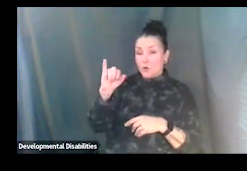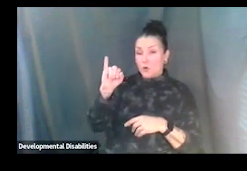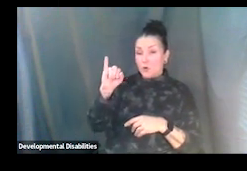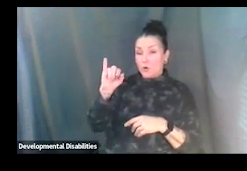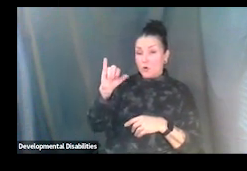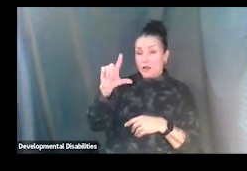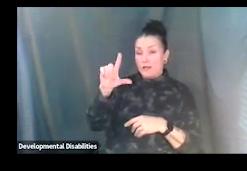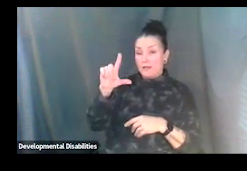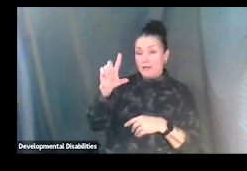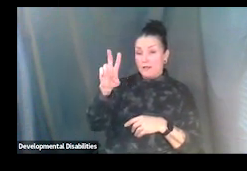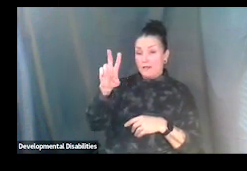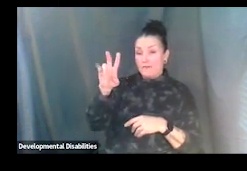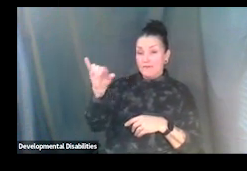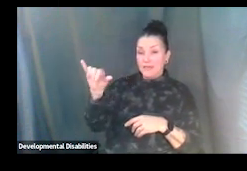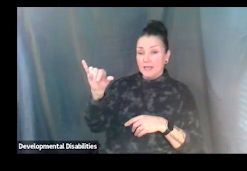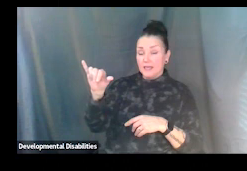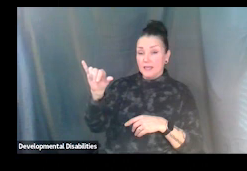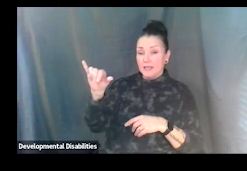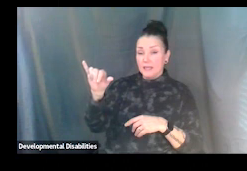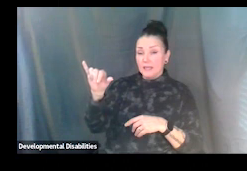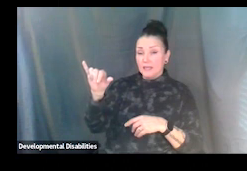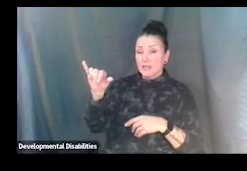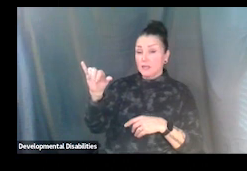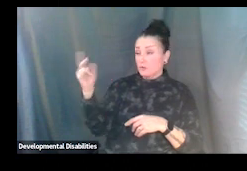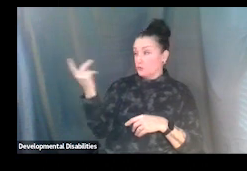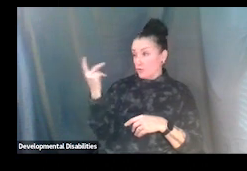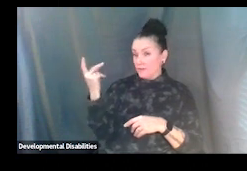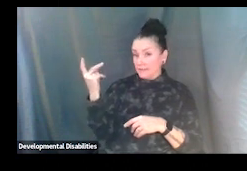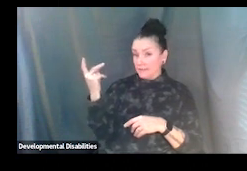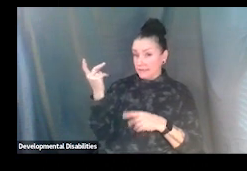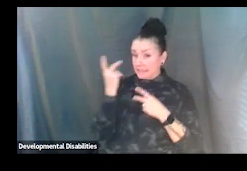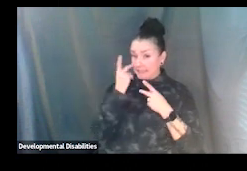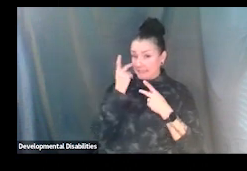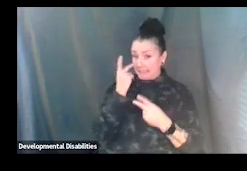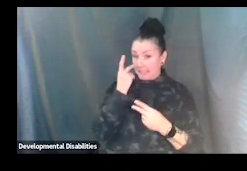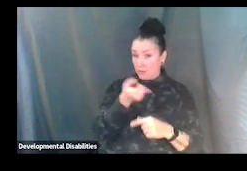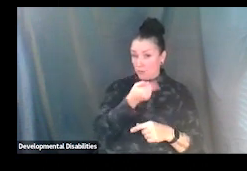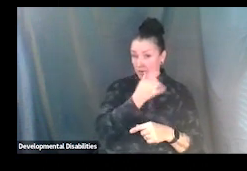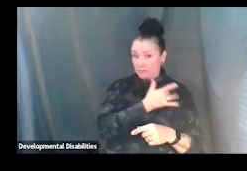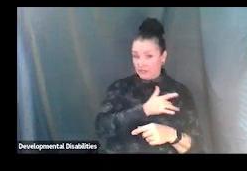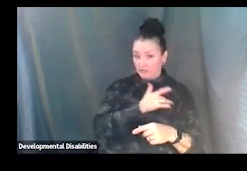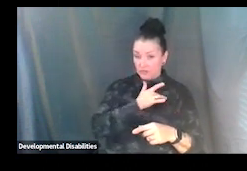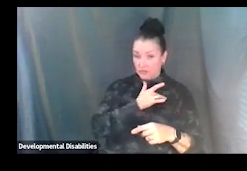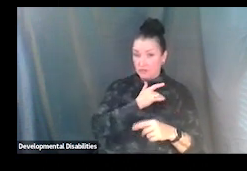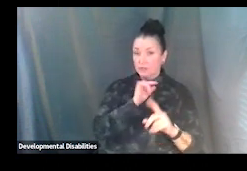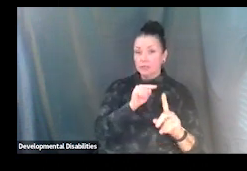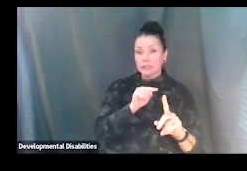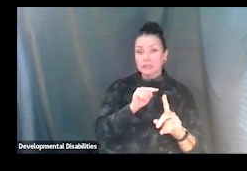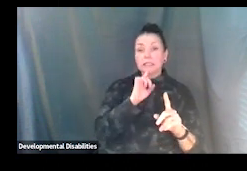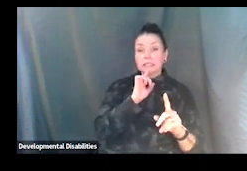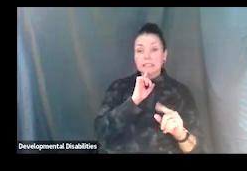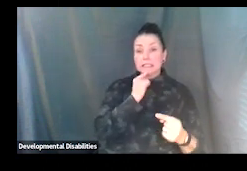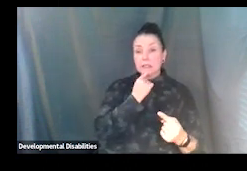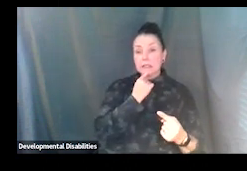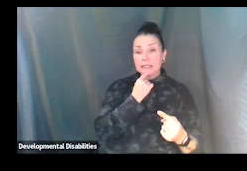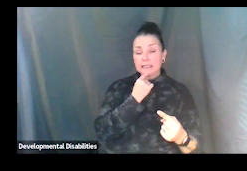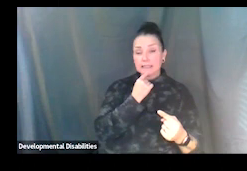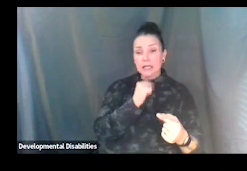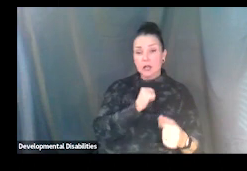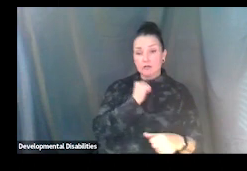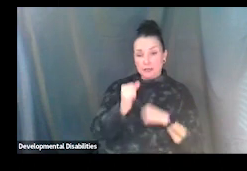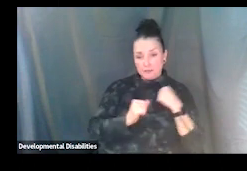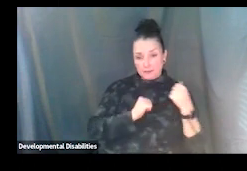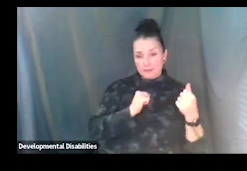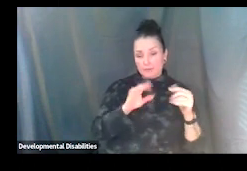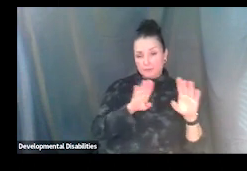Victoria Hospital, who has a whole host of ongoing problems, in addition to really significant aggressive behavior. And it makes it sometimes really difficult to know what to